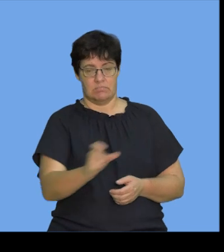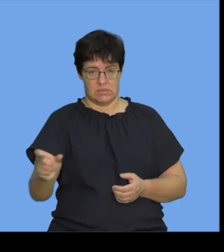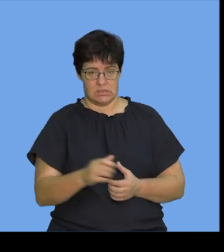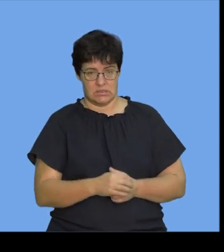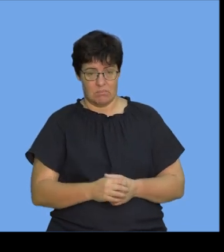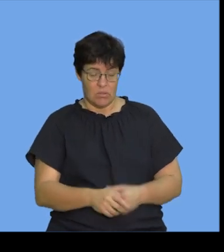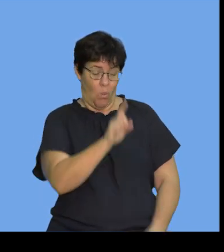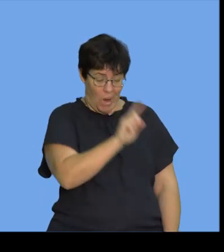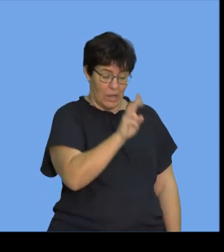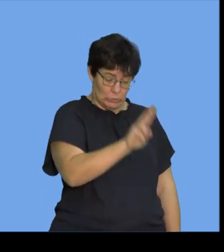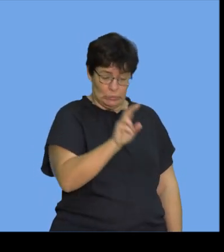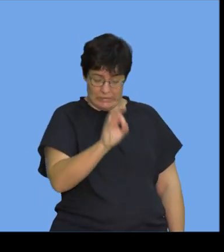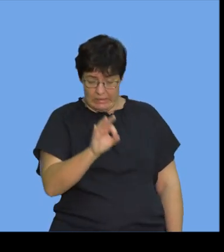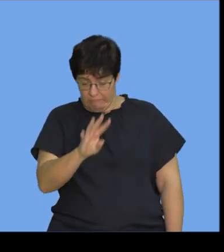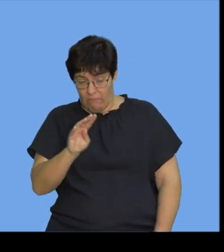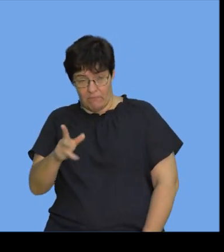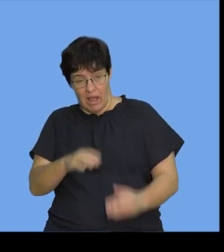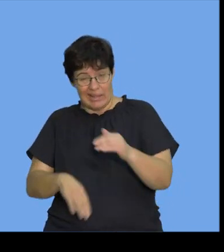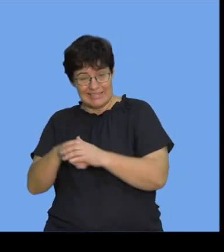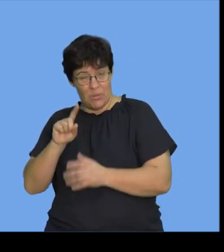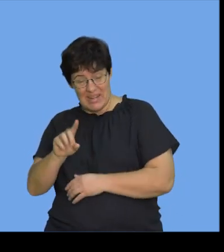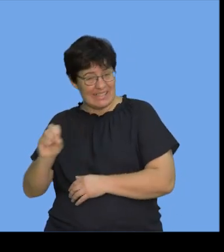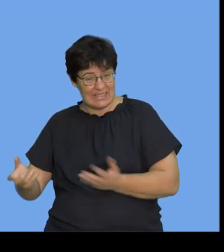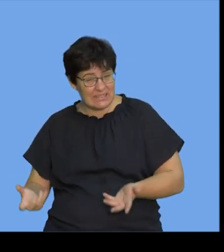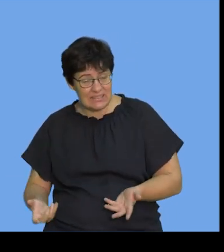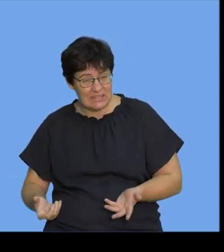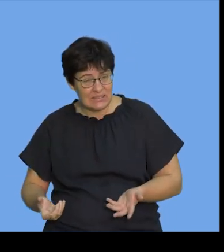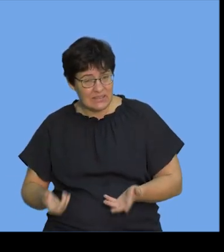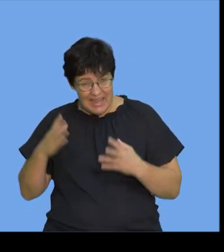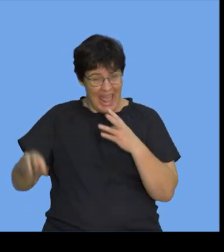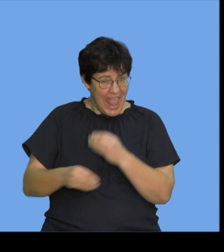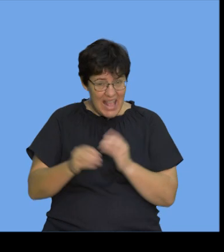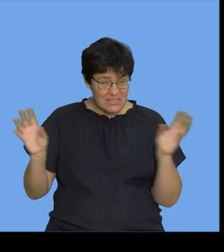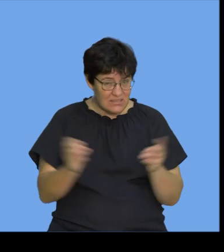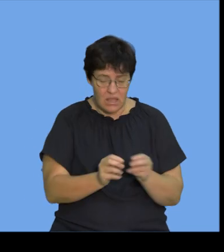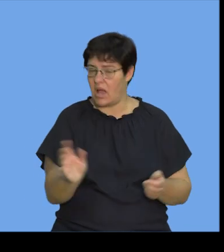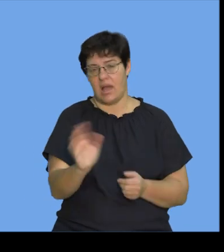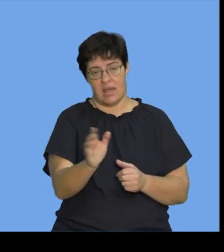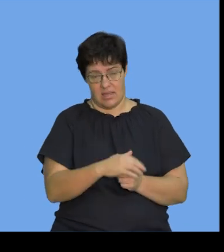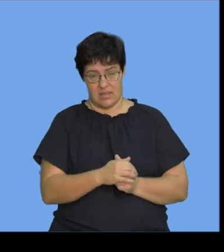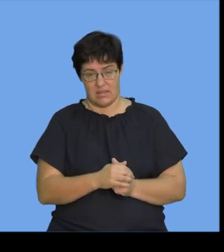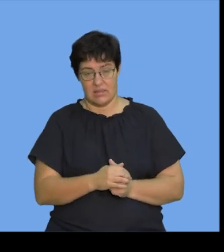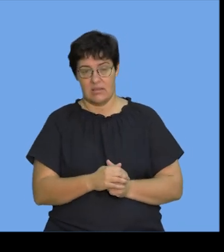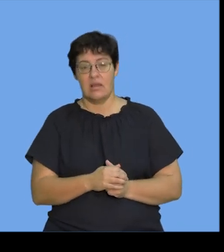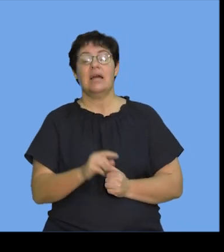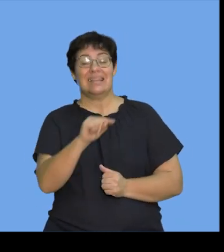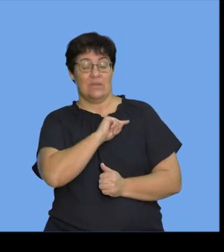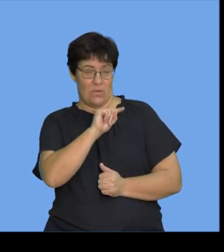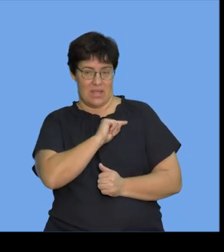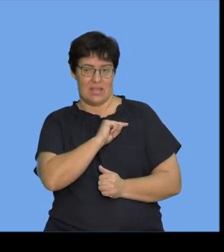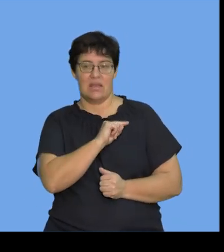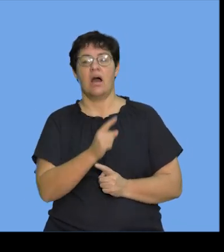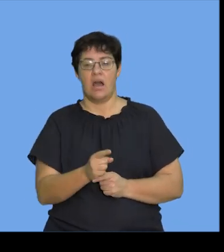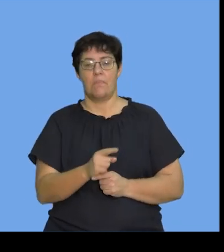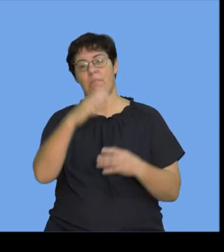write all of them until you get to the 100th term and then add them? I don't think so. So that's why we then going to